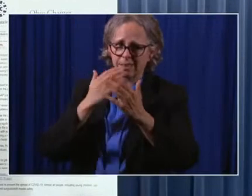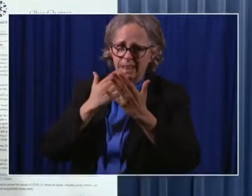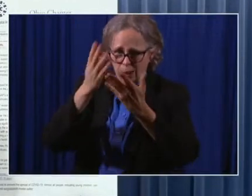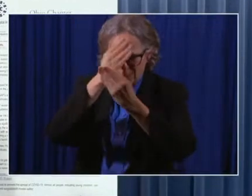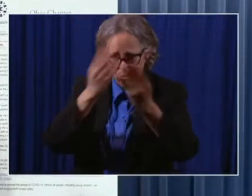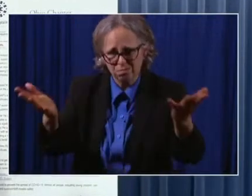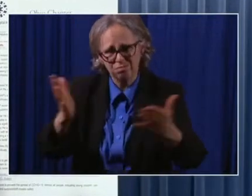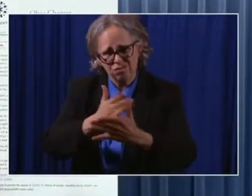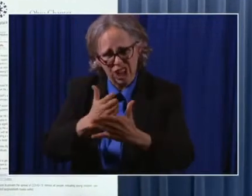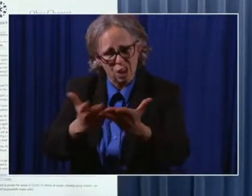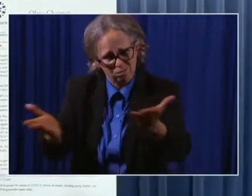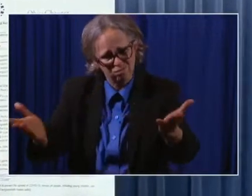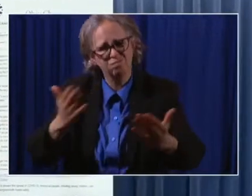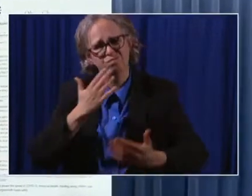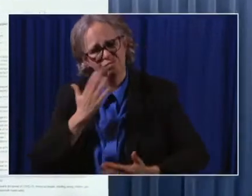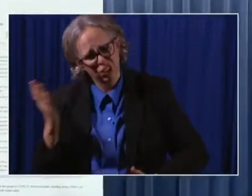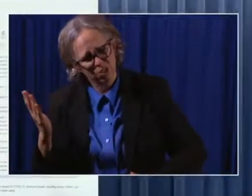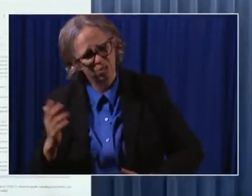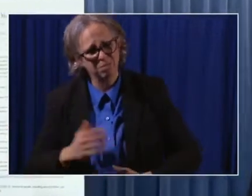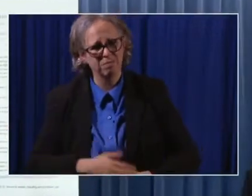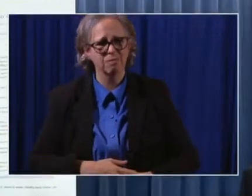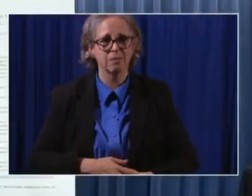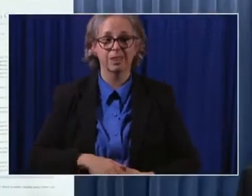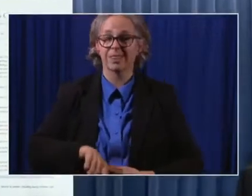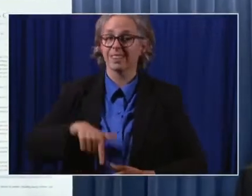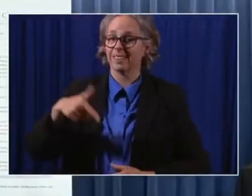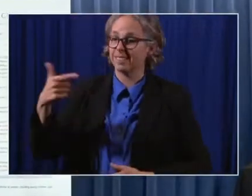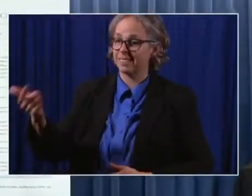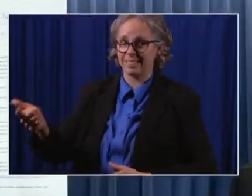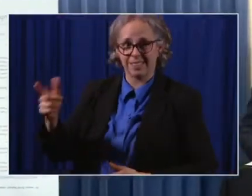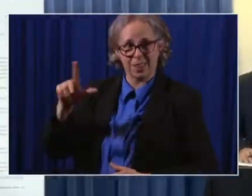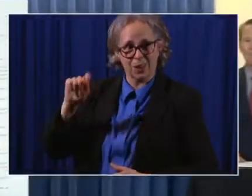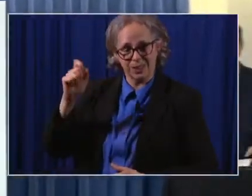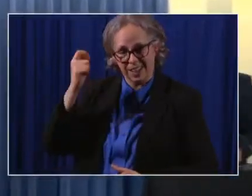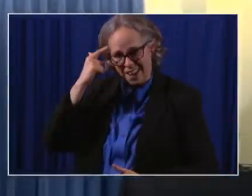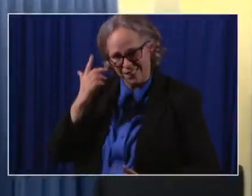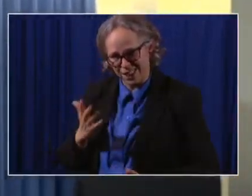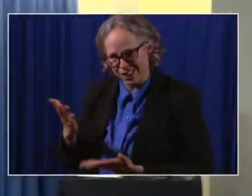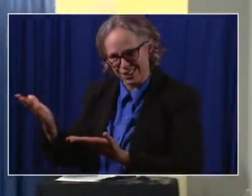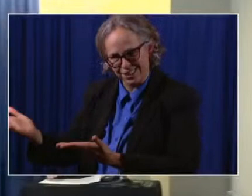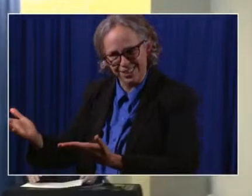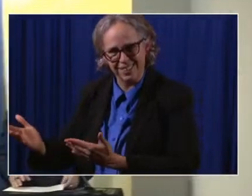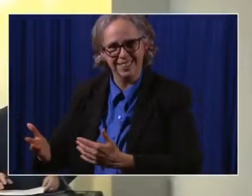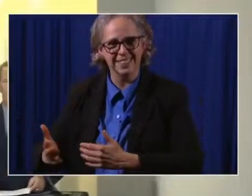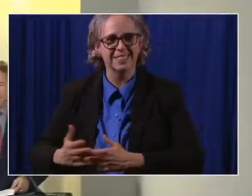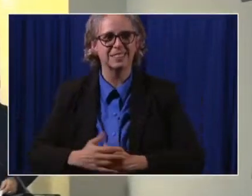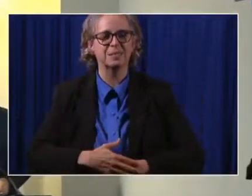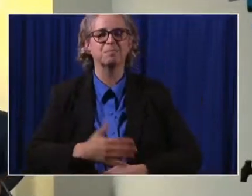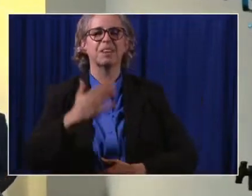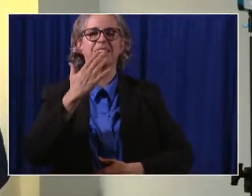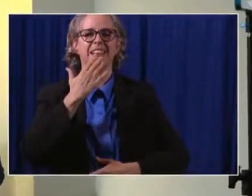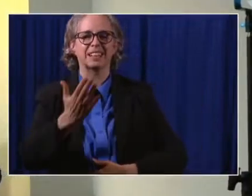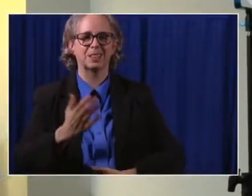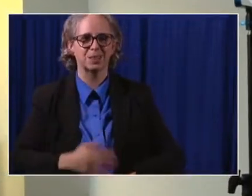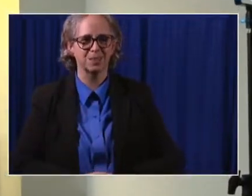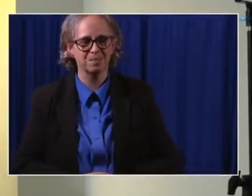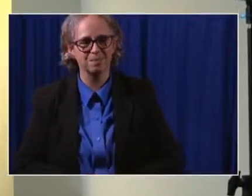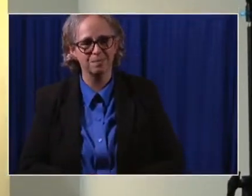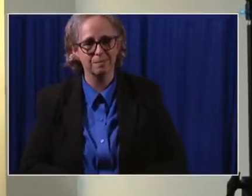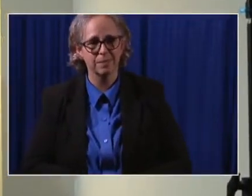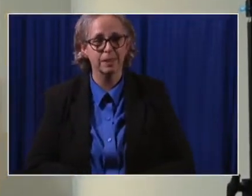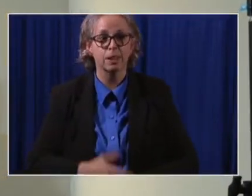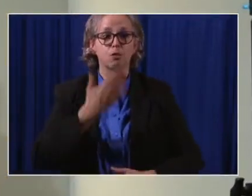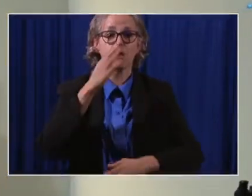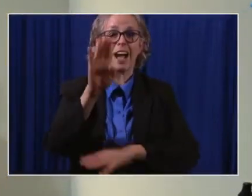it very much. Lieutenant Governor? Very good, sir. Yeah. Thanks, Governor. Good afternoon